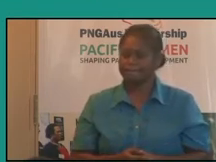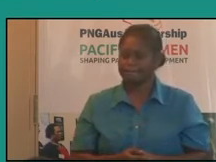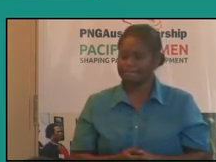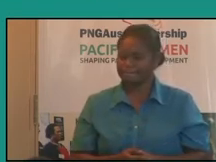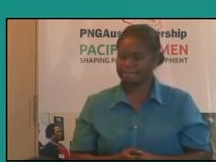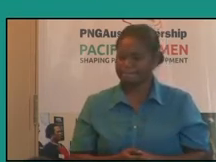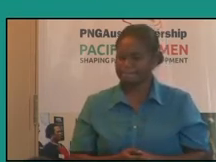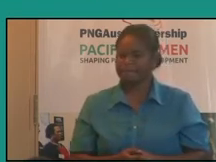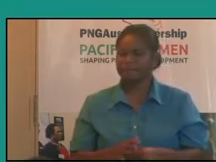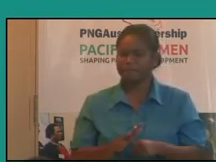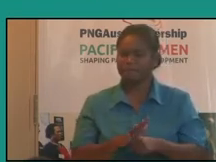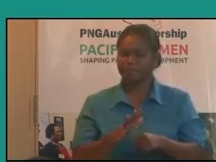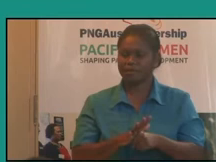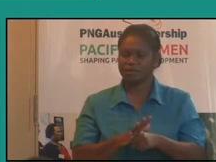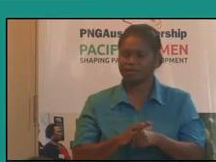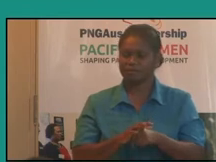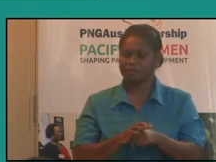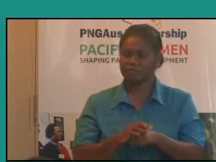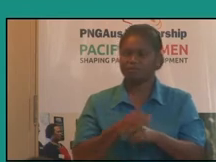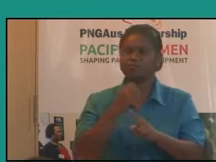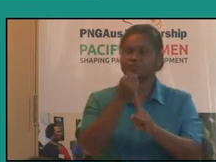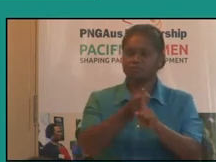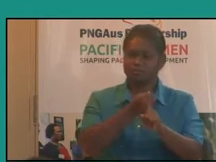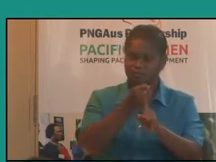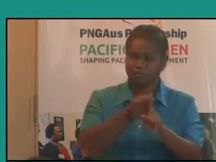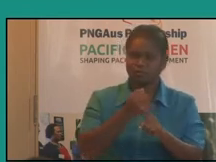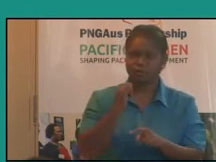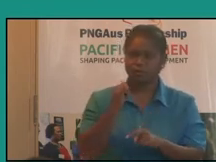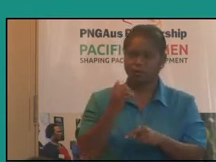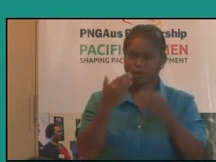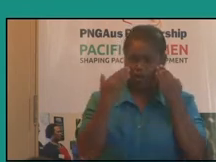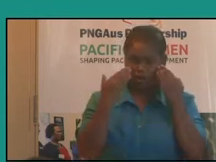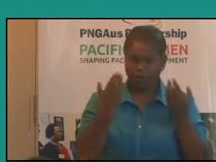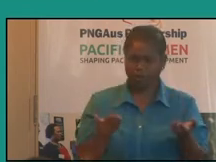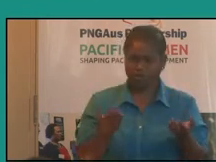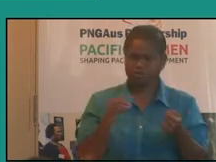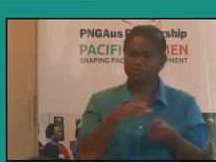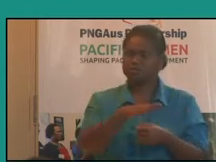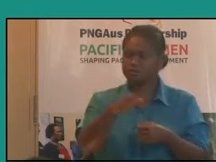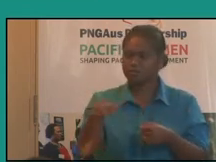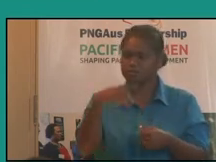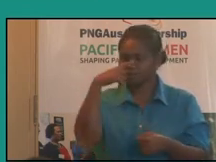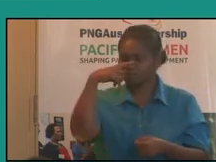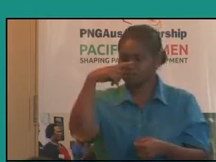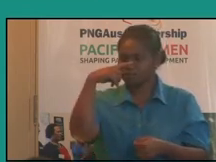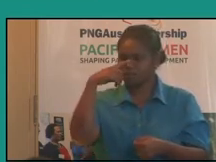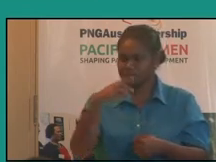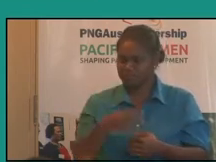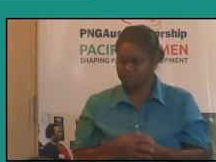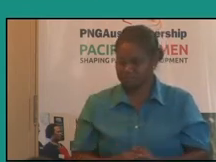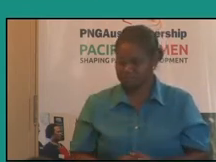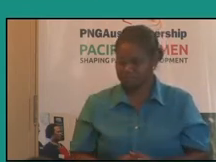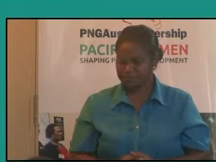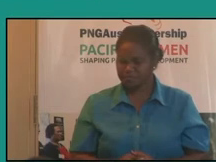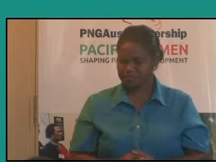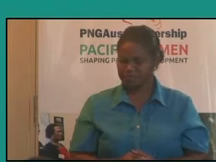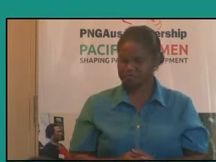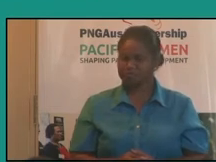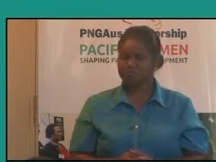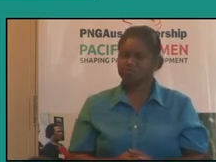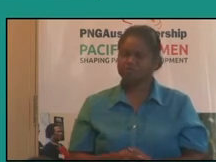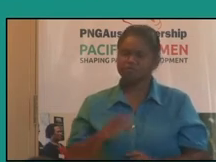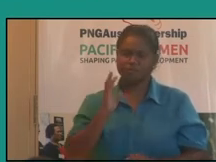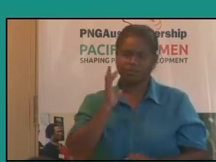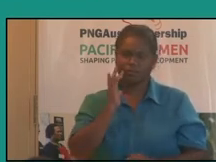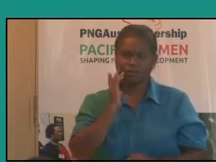awareness raising almost for the population. So the you know, when we went out